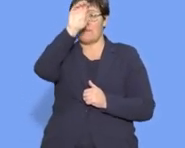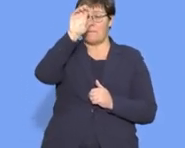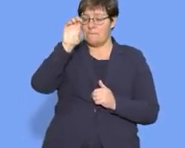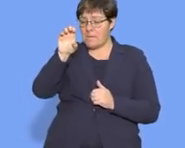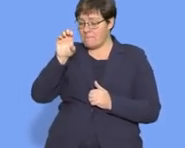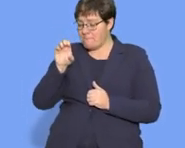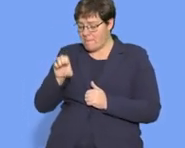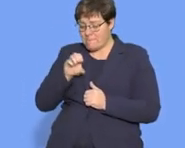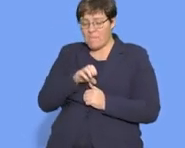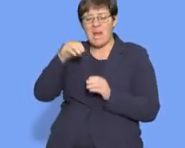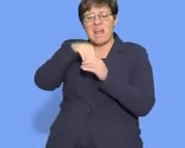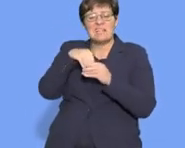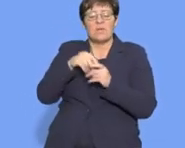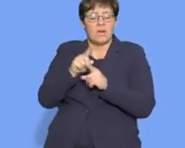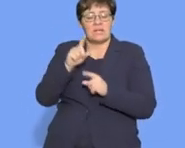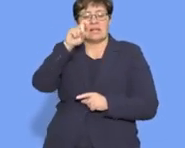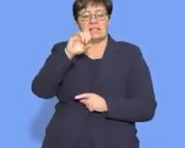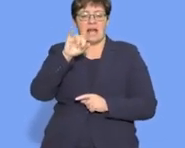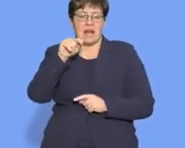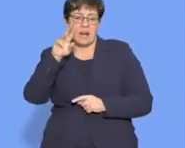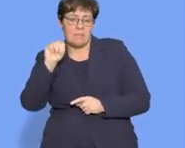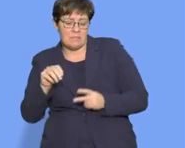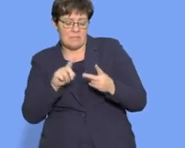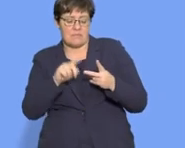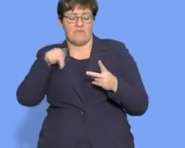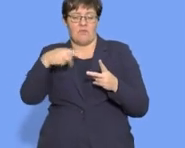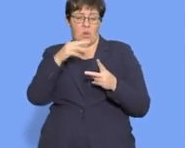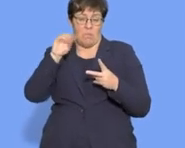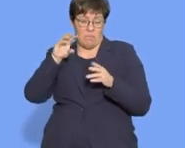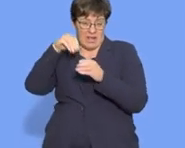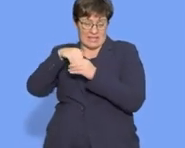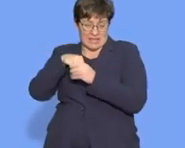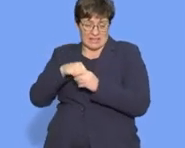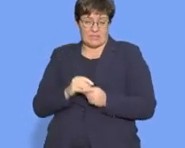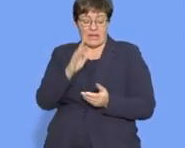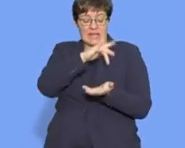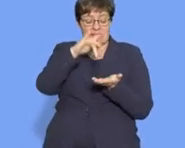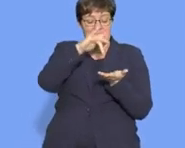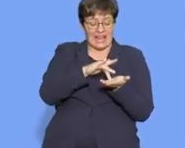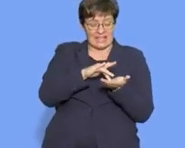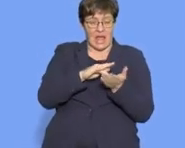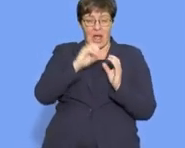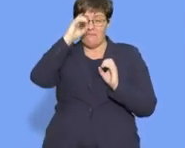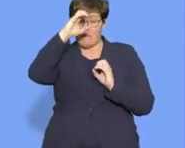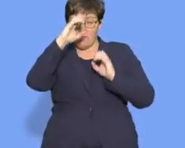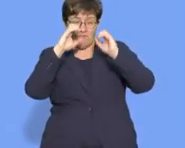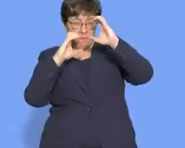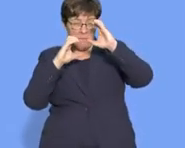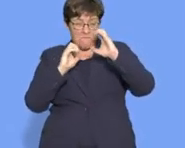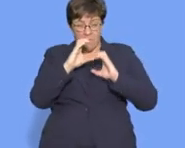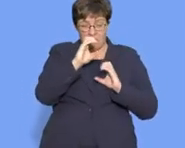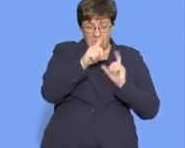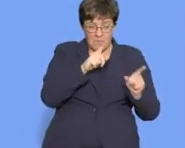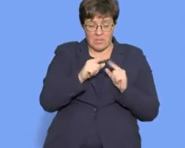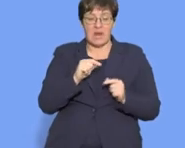of xylem and phloem, and then the center of the stem with the big parenchyma cells, that